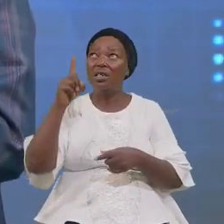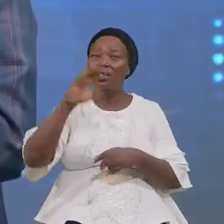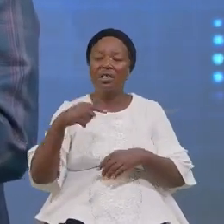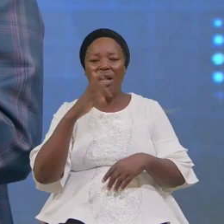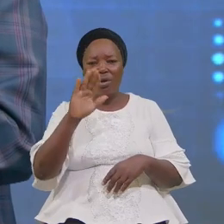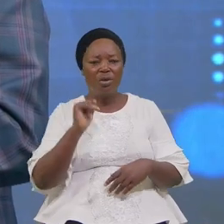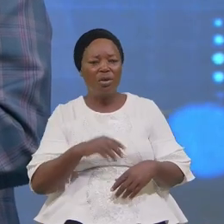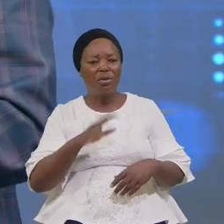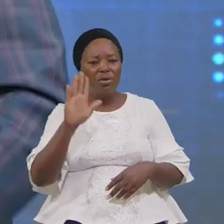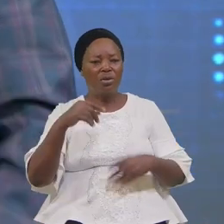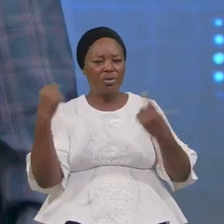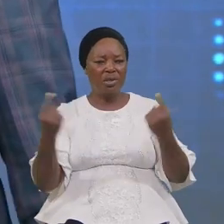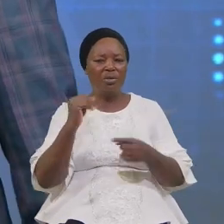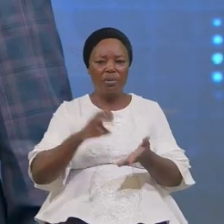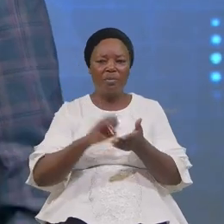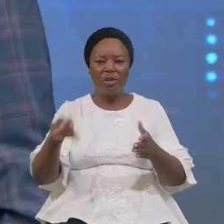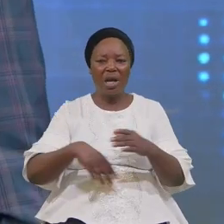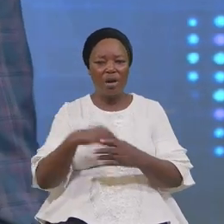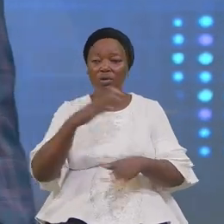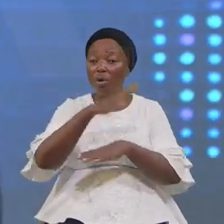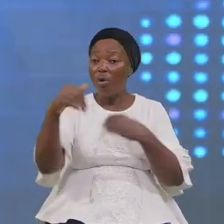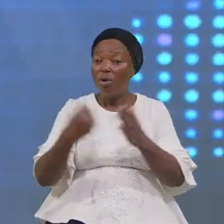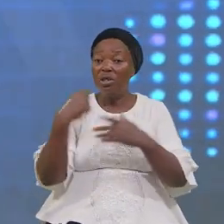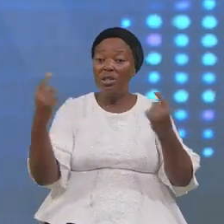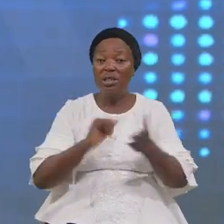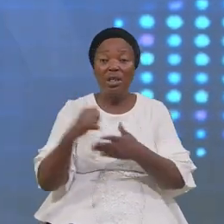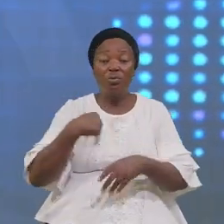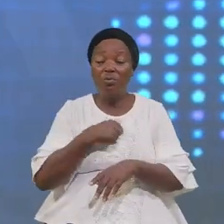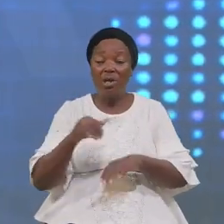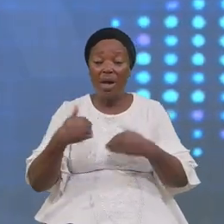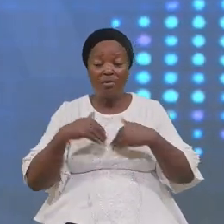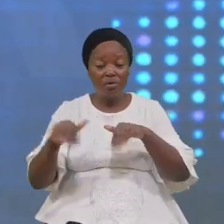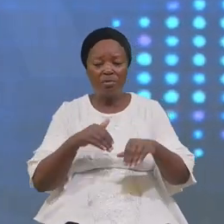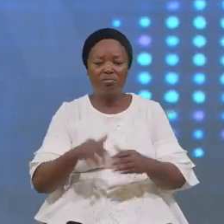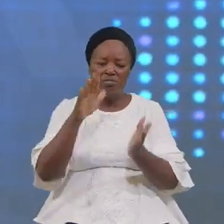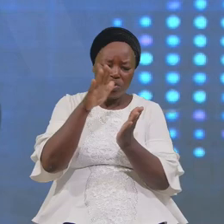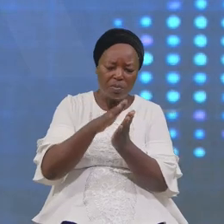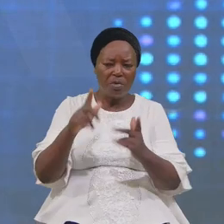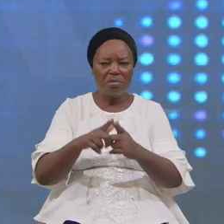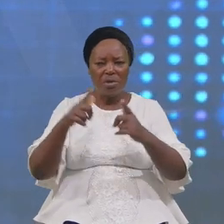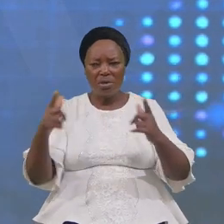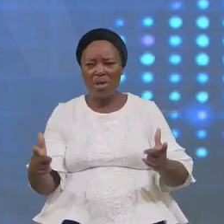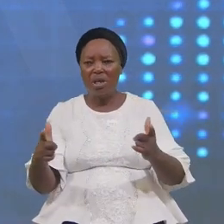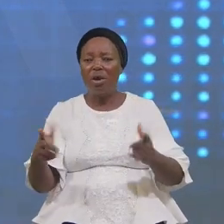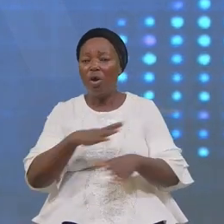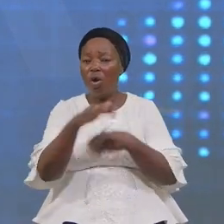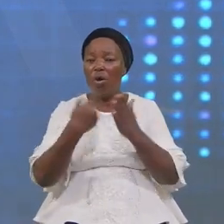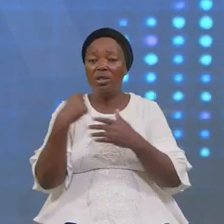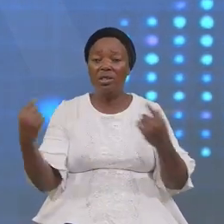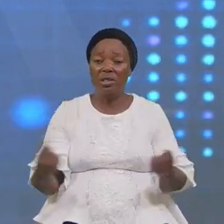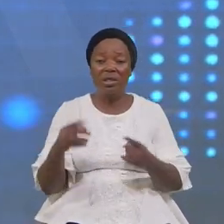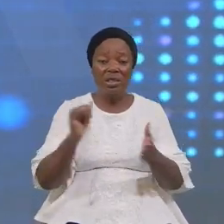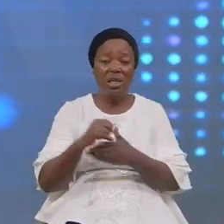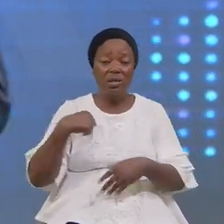blotted out. All the sins we commit, small, great, all the sins we